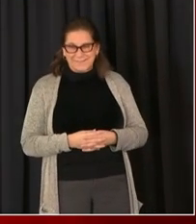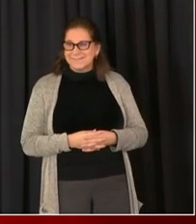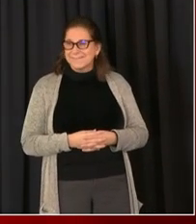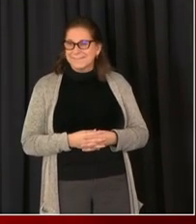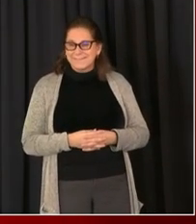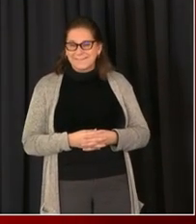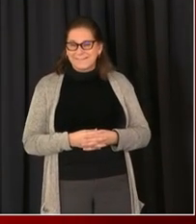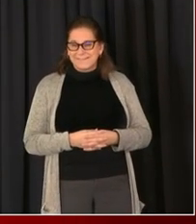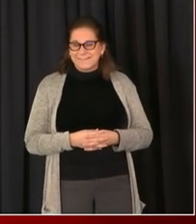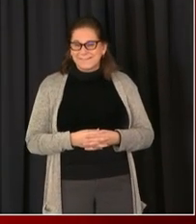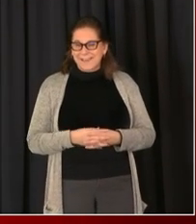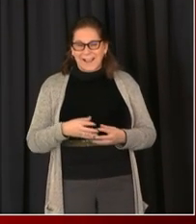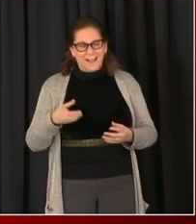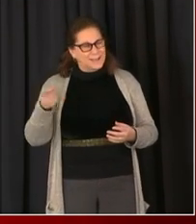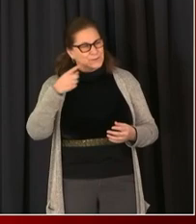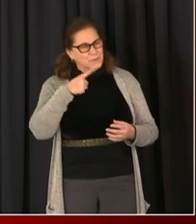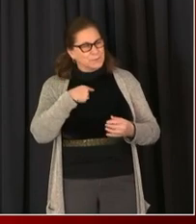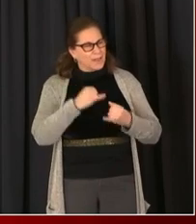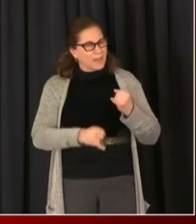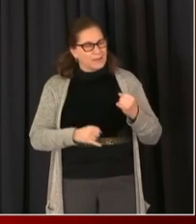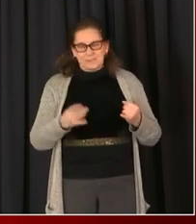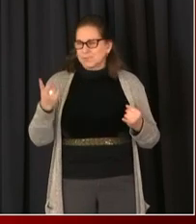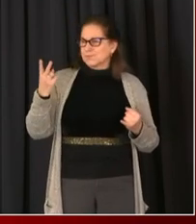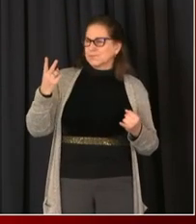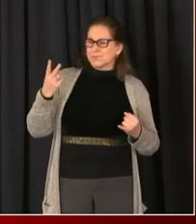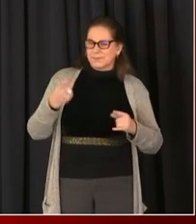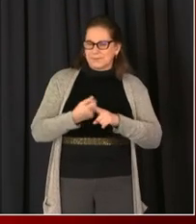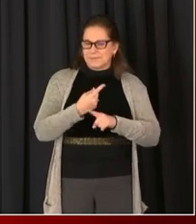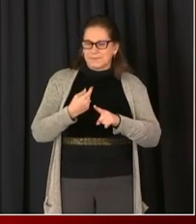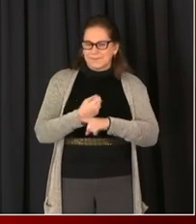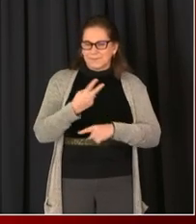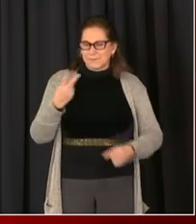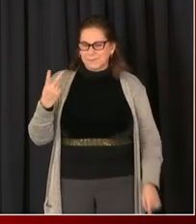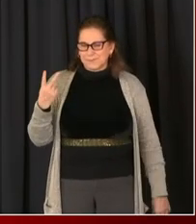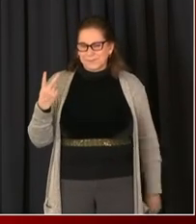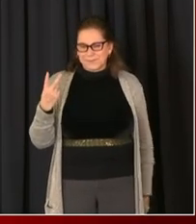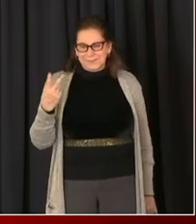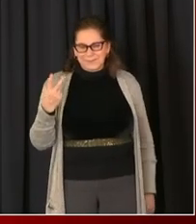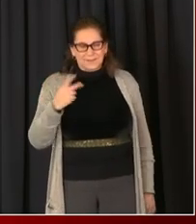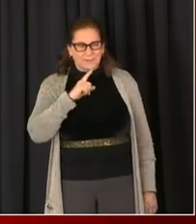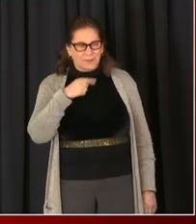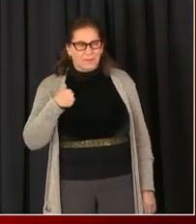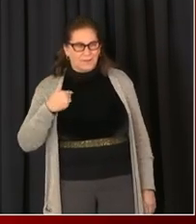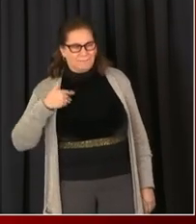James, but you only had 2, and Mike has had 20.